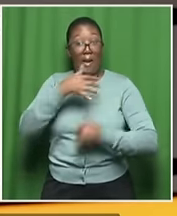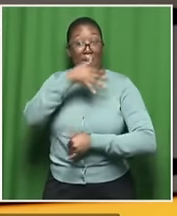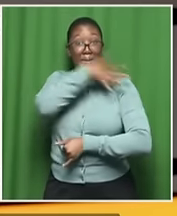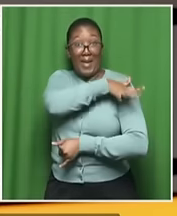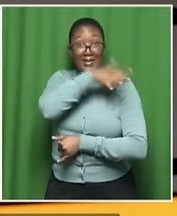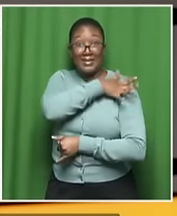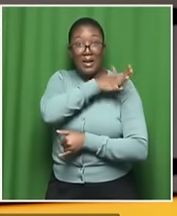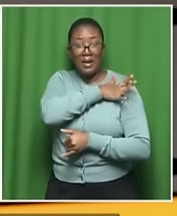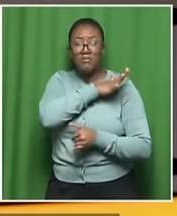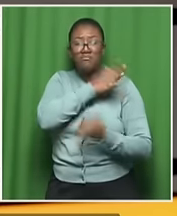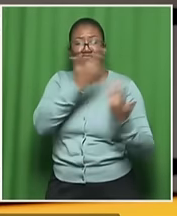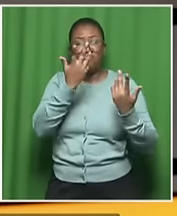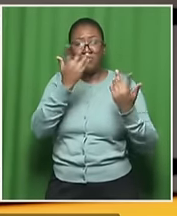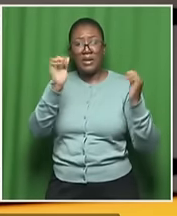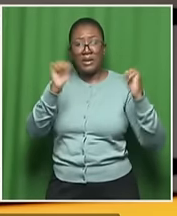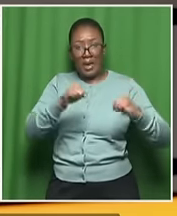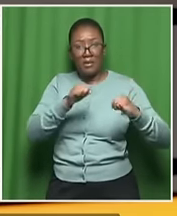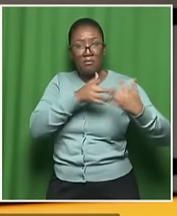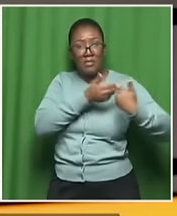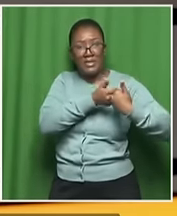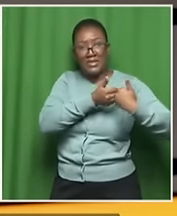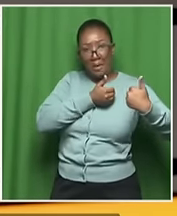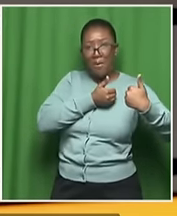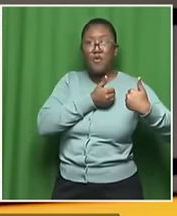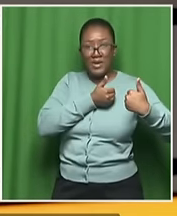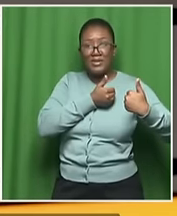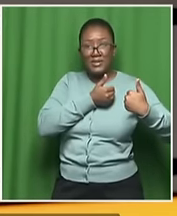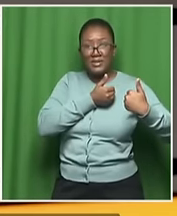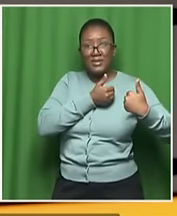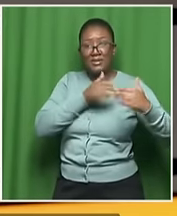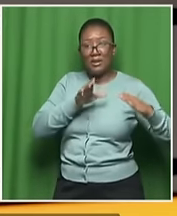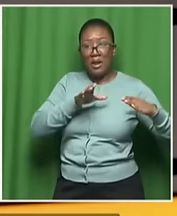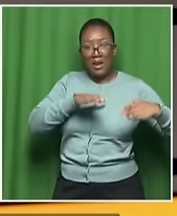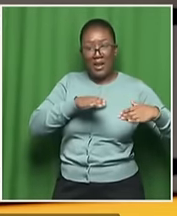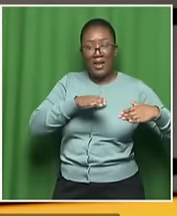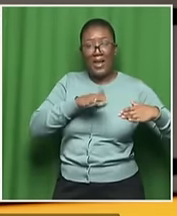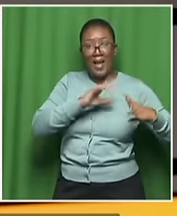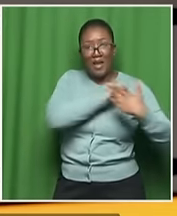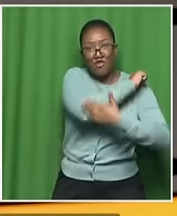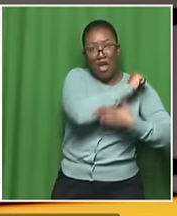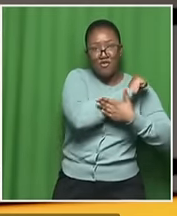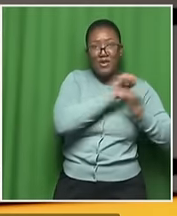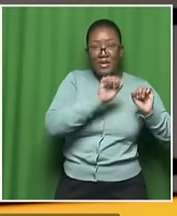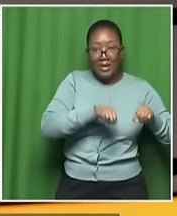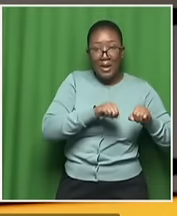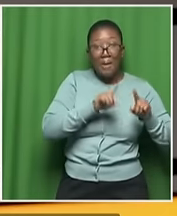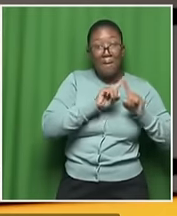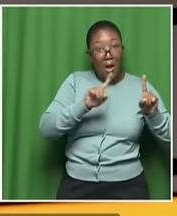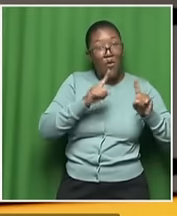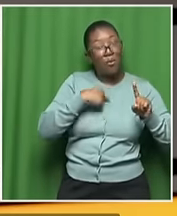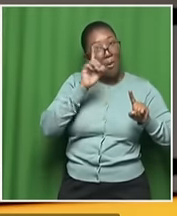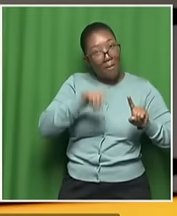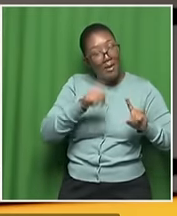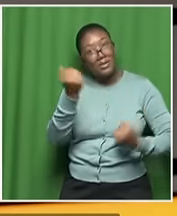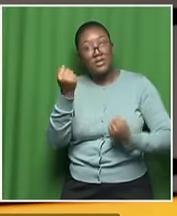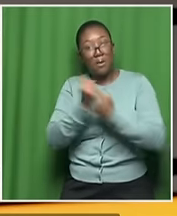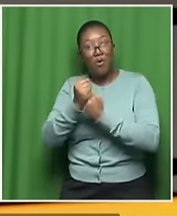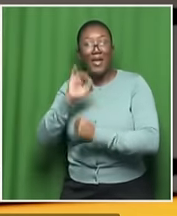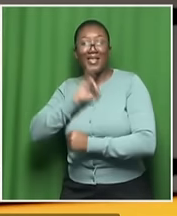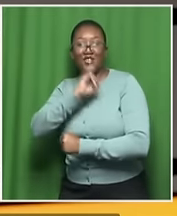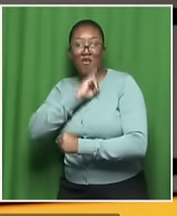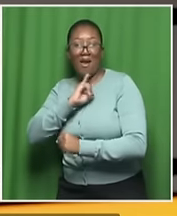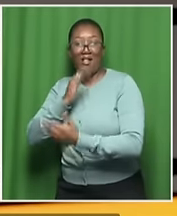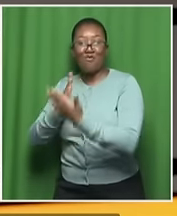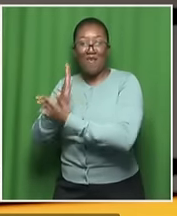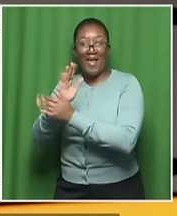separate land, we must also recognize it for the right of Israel. It's as simple as that.